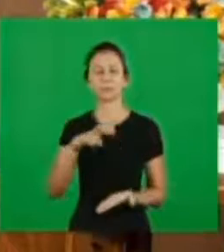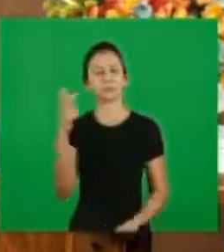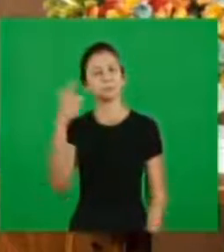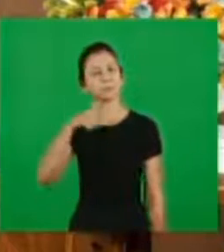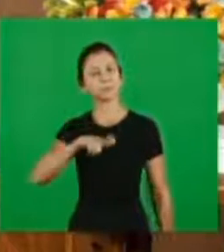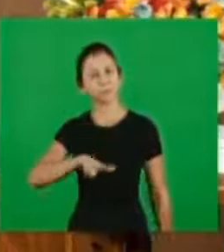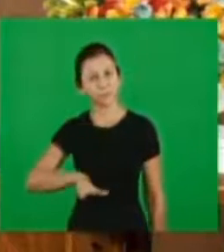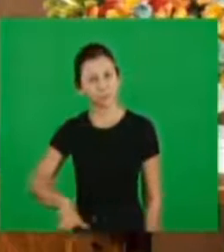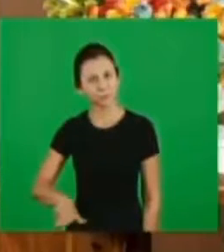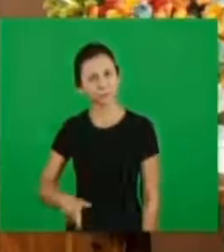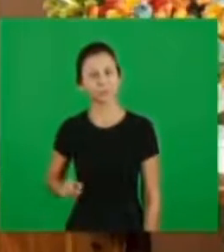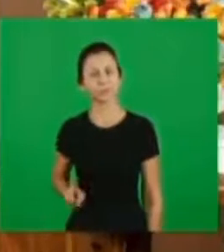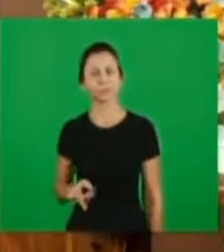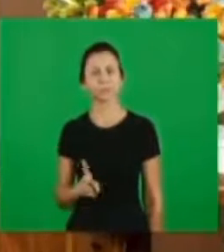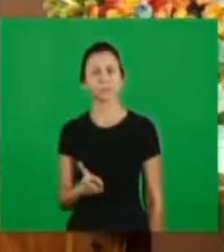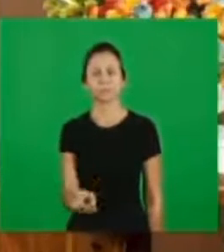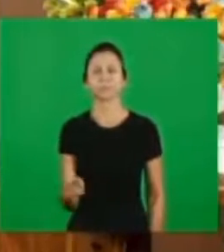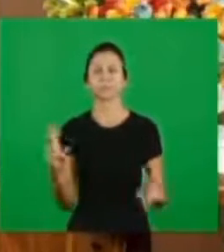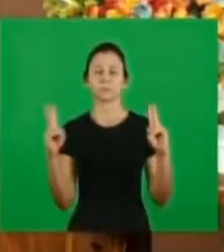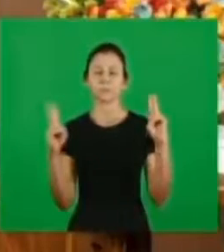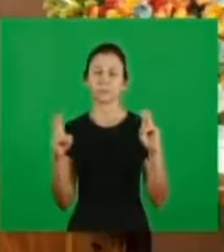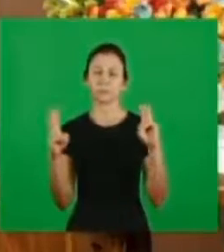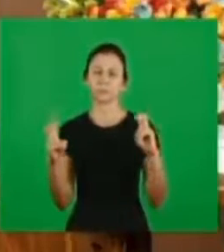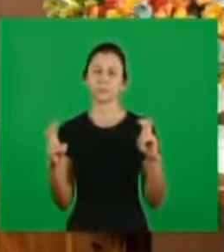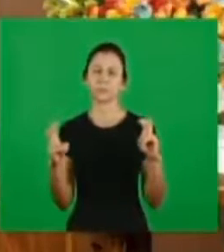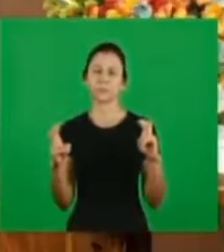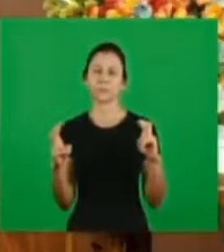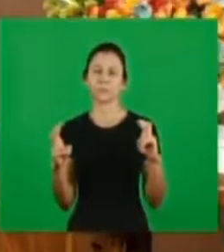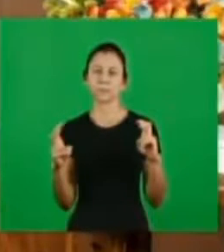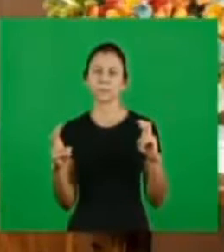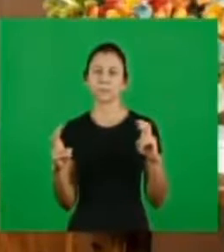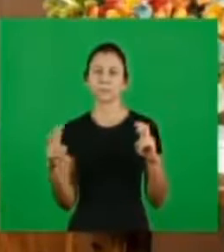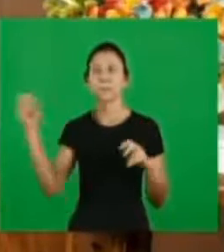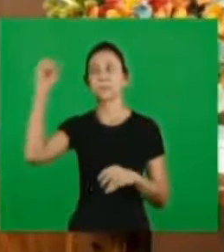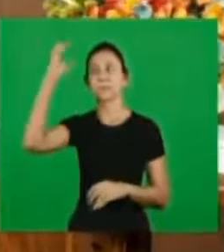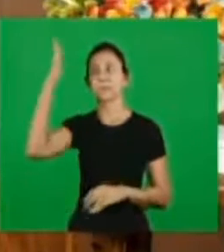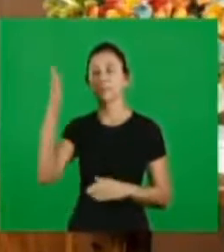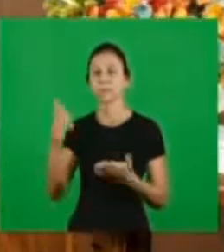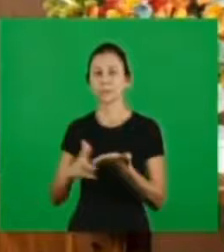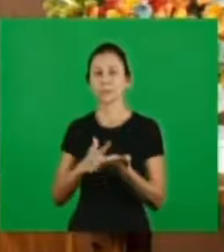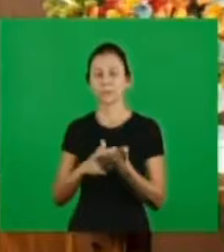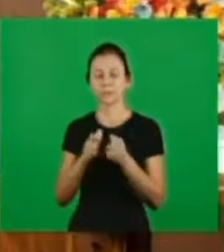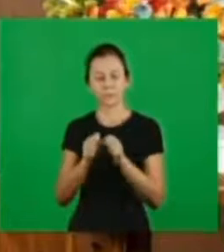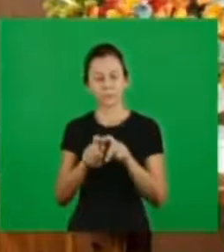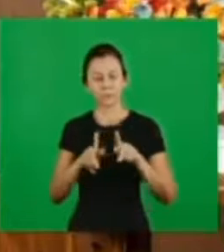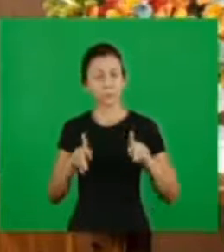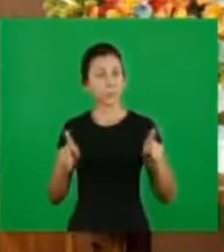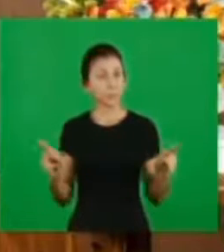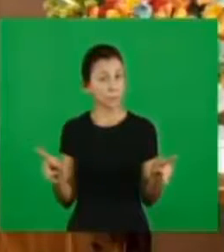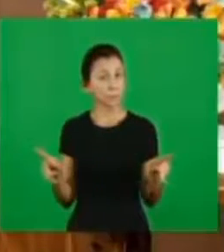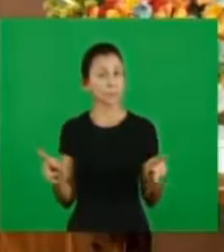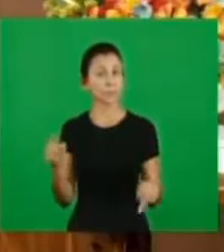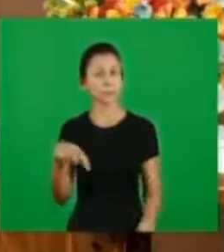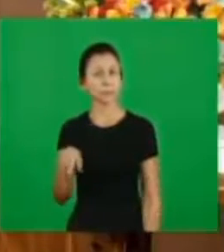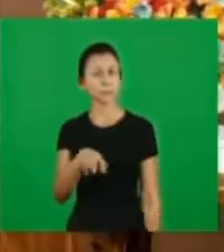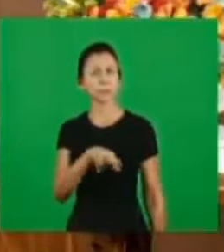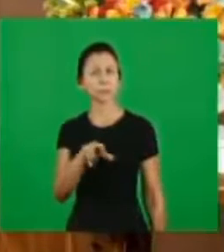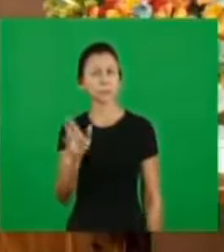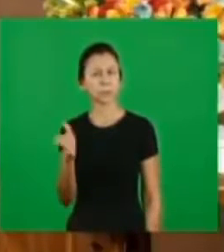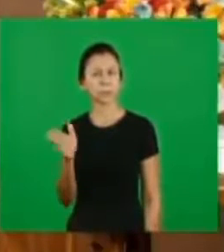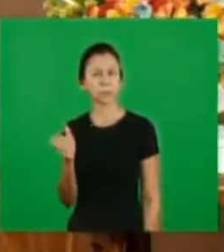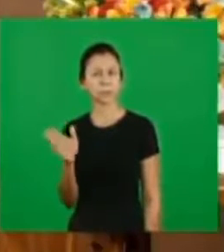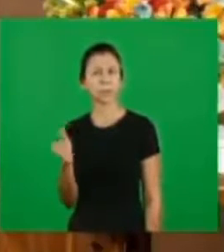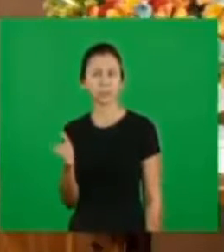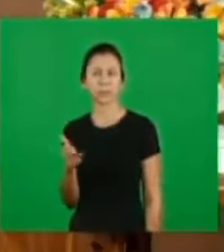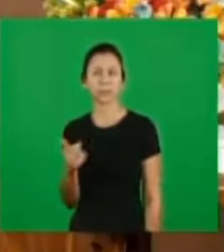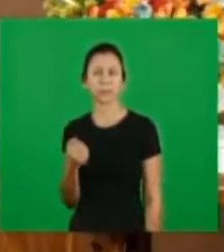will, this morning, once again, give continuity to the subject about the revelation of the book of Revelations. And